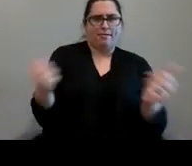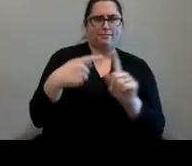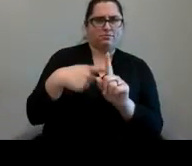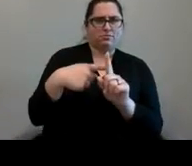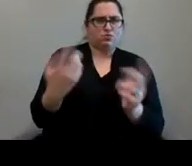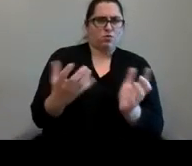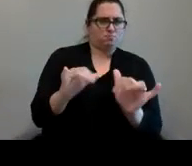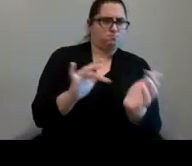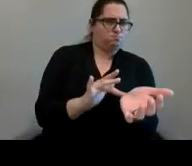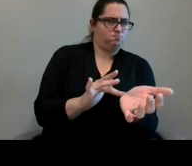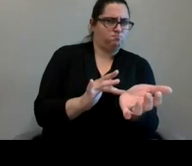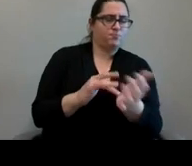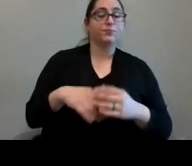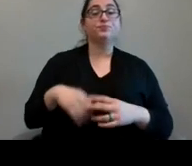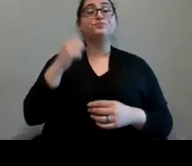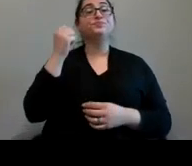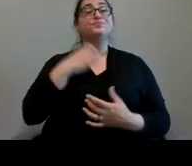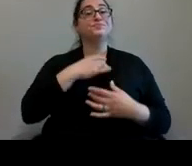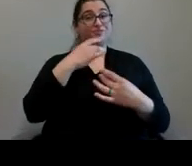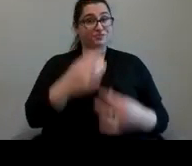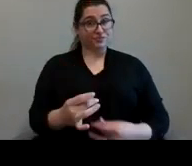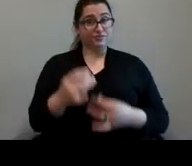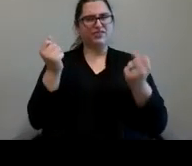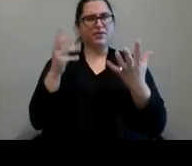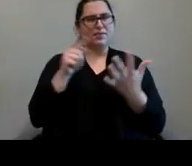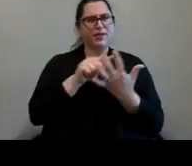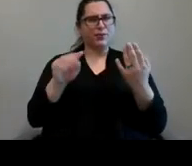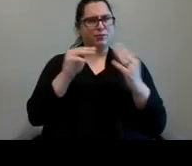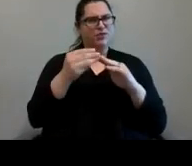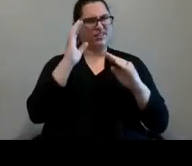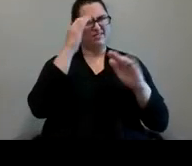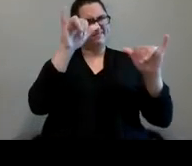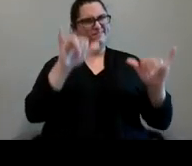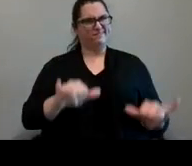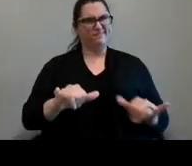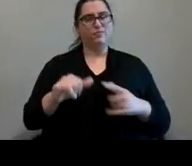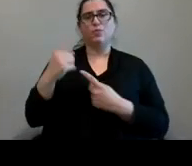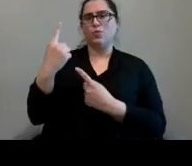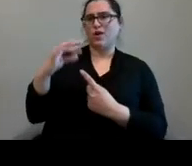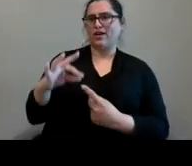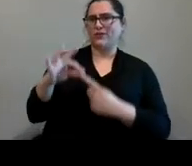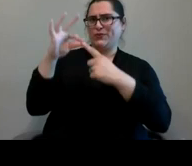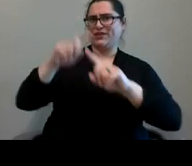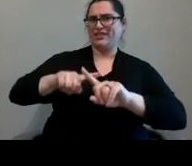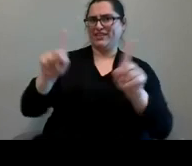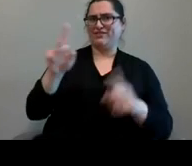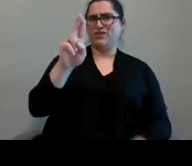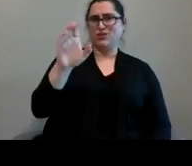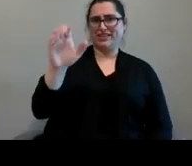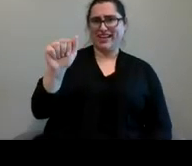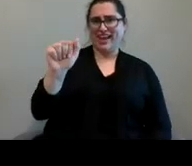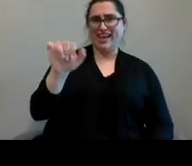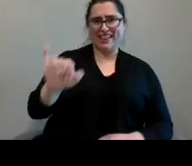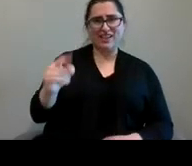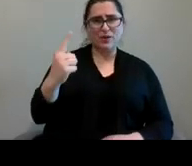interestingly, for METI, it seems to be about the same. For the UCA, interestingly, it might be taking a little bit of a hit